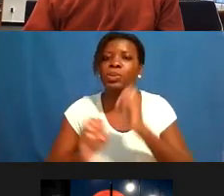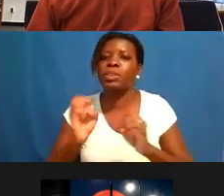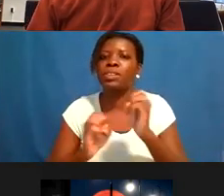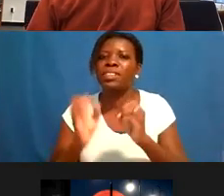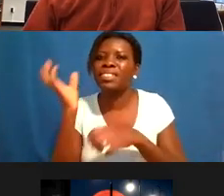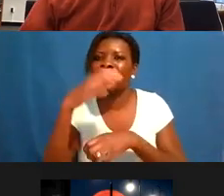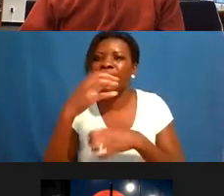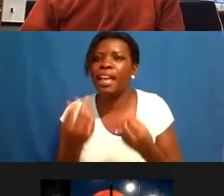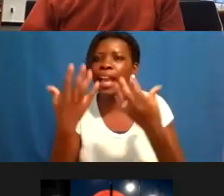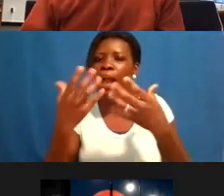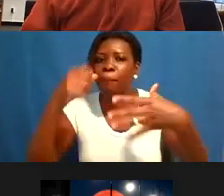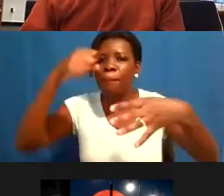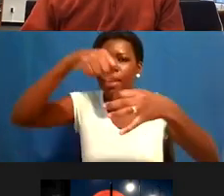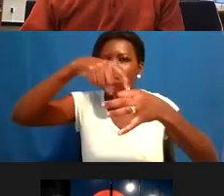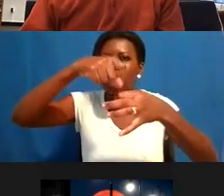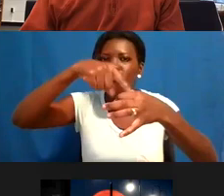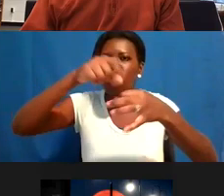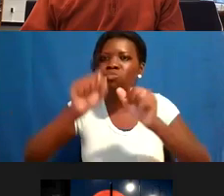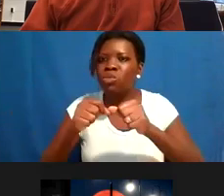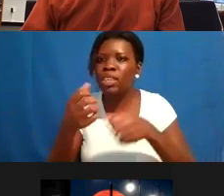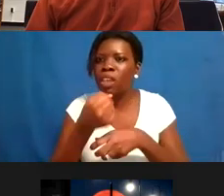can actually hold through this polling question.